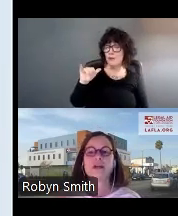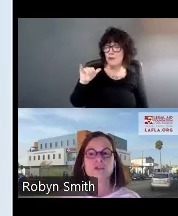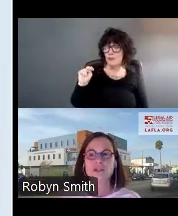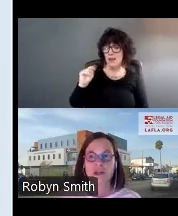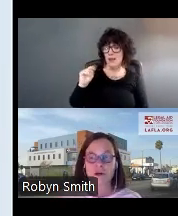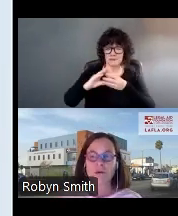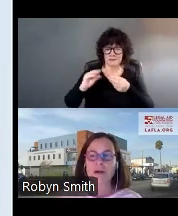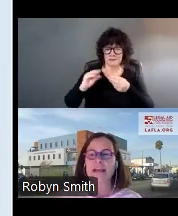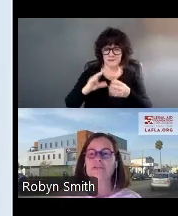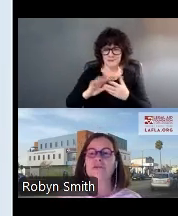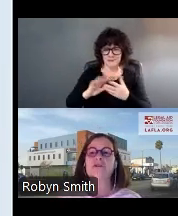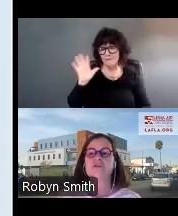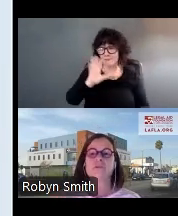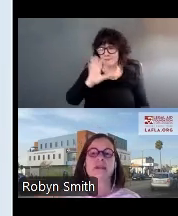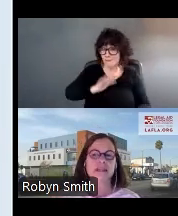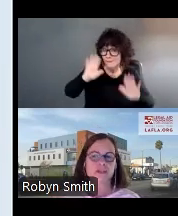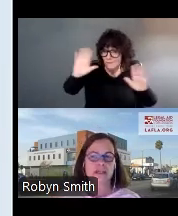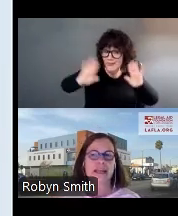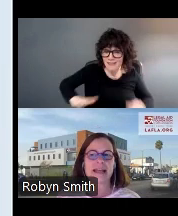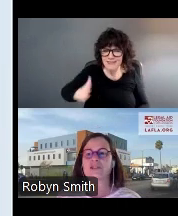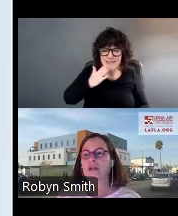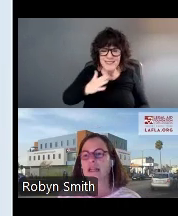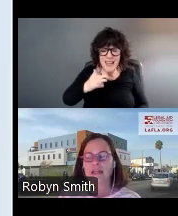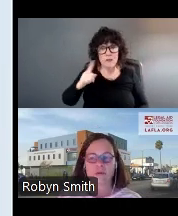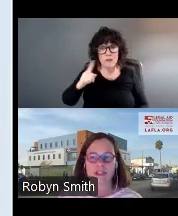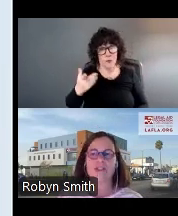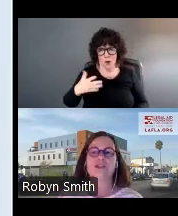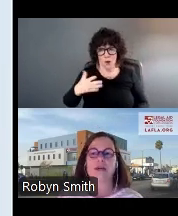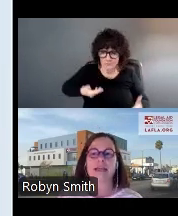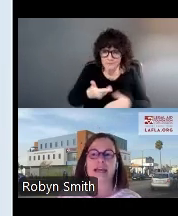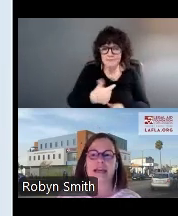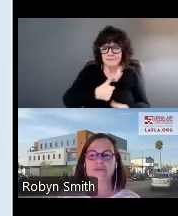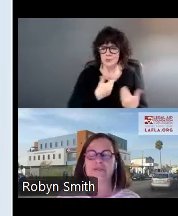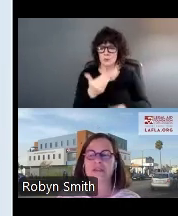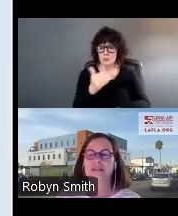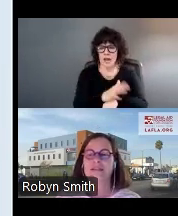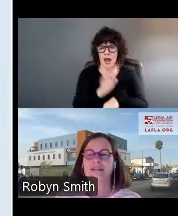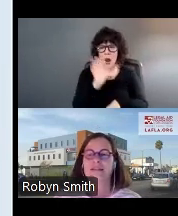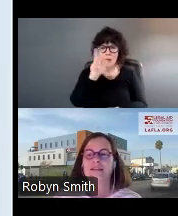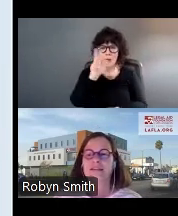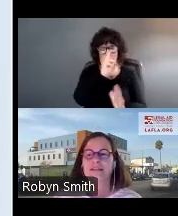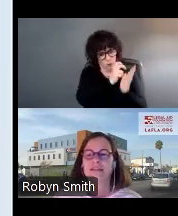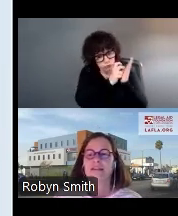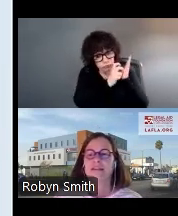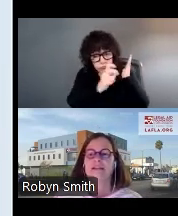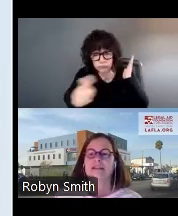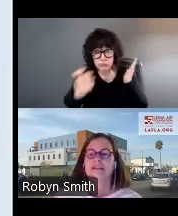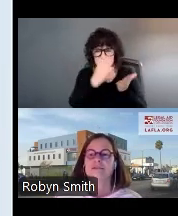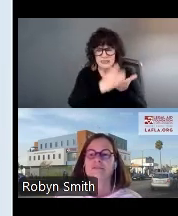we're going to go slow. And of course, we're here to answer any questions you might have.